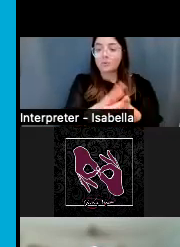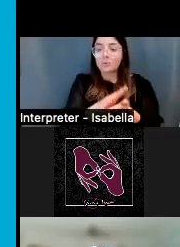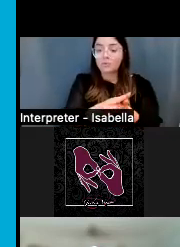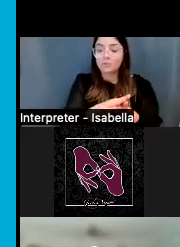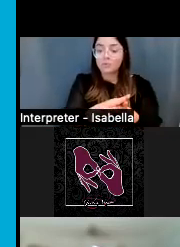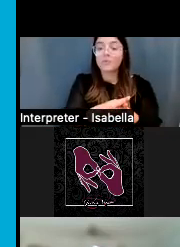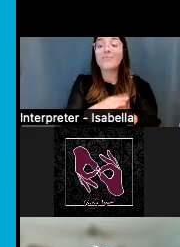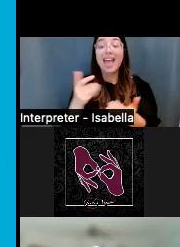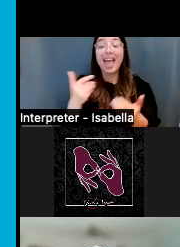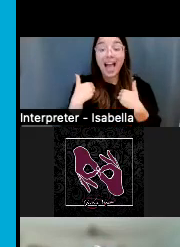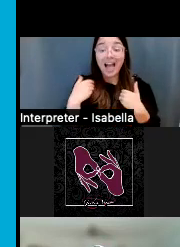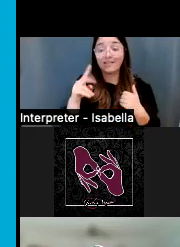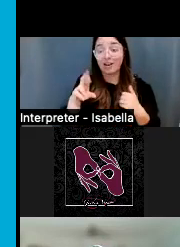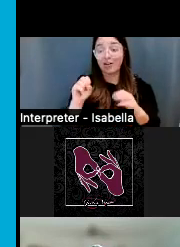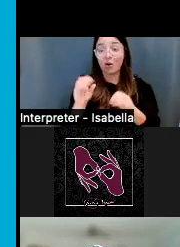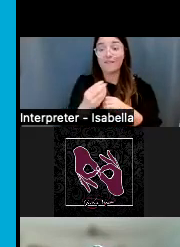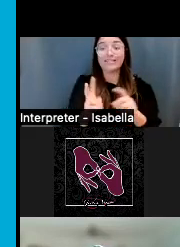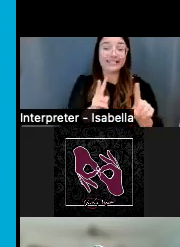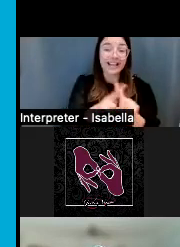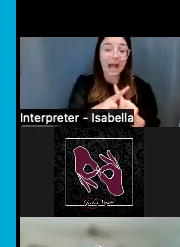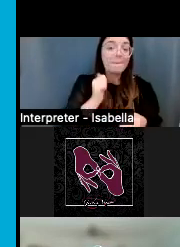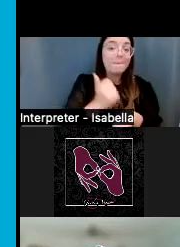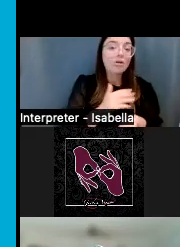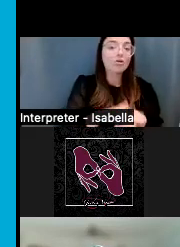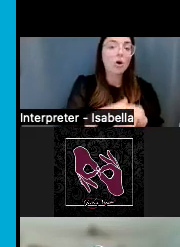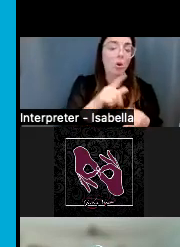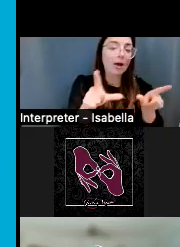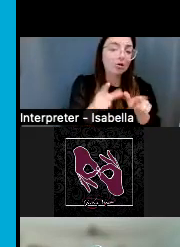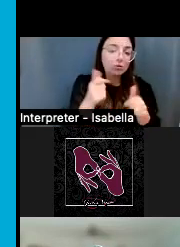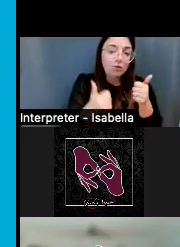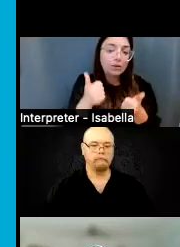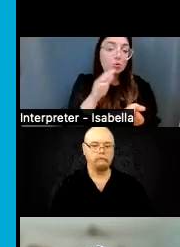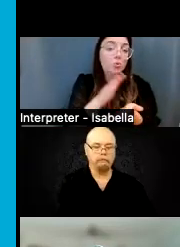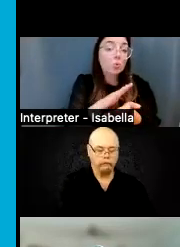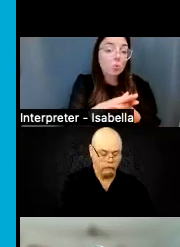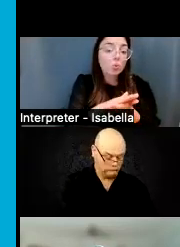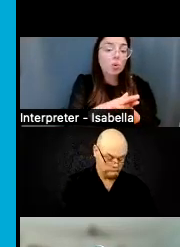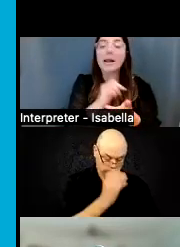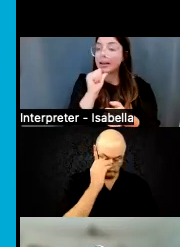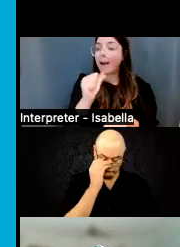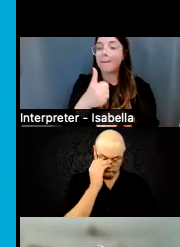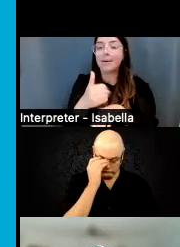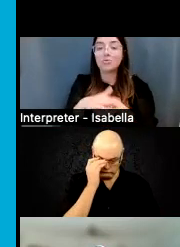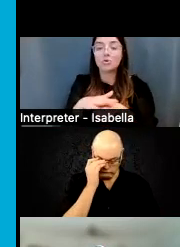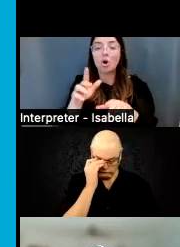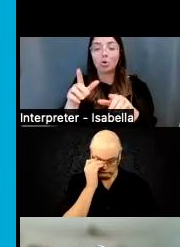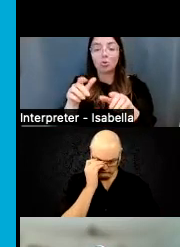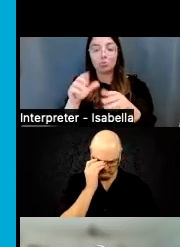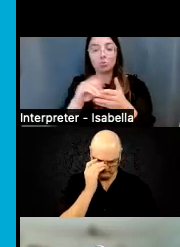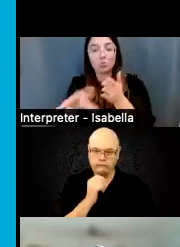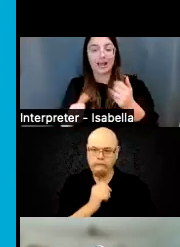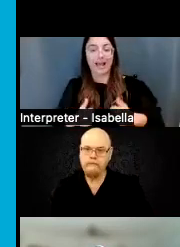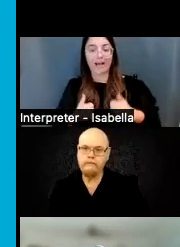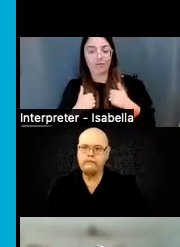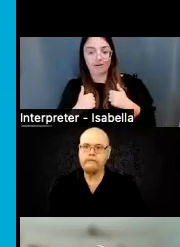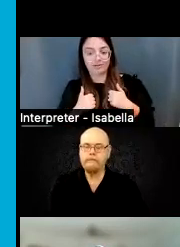DRS offices based off of the location of the school and not necessarily the location where the student lives. This is so that